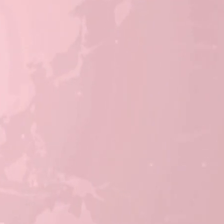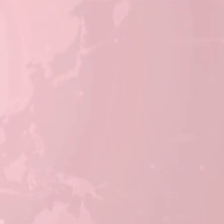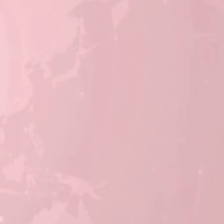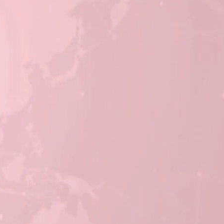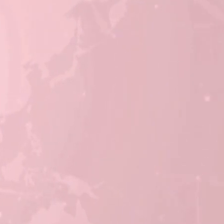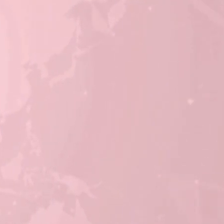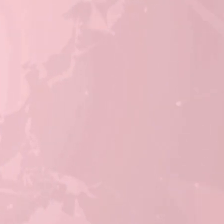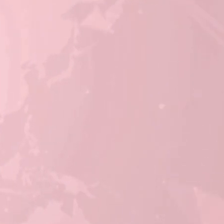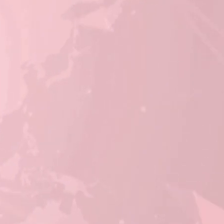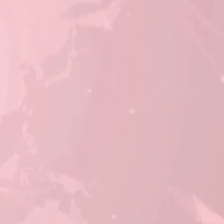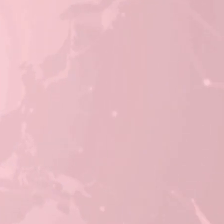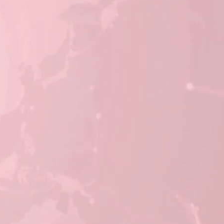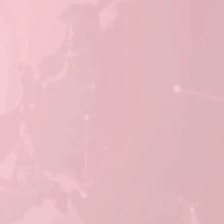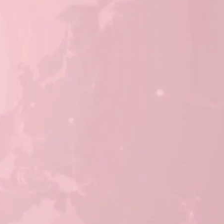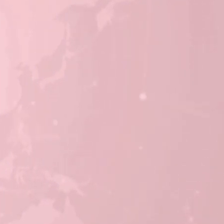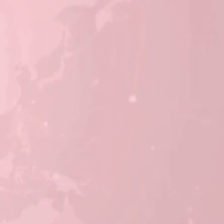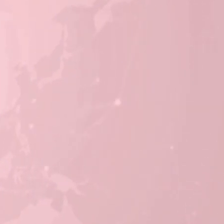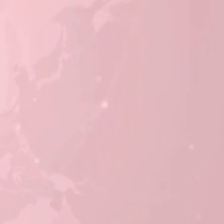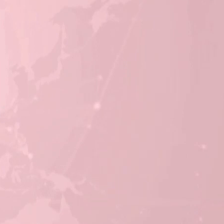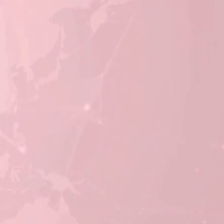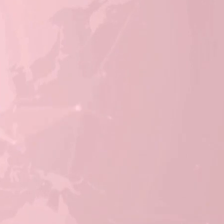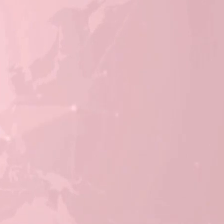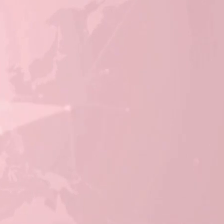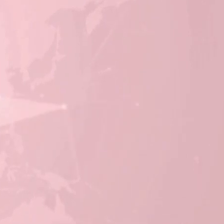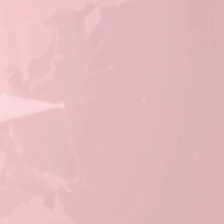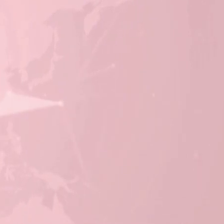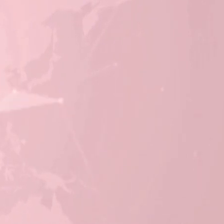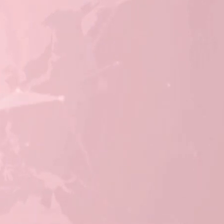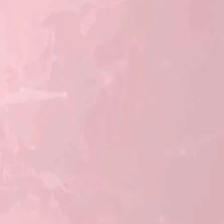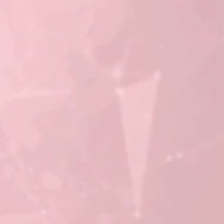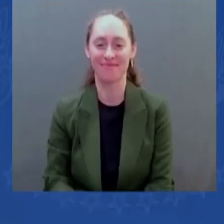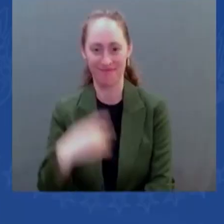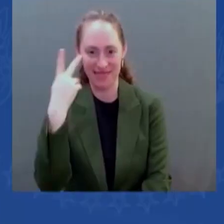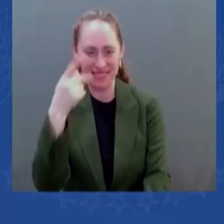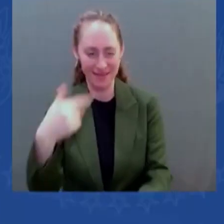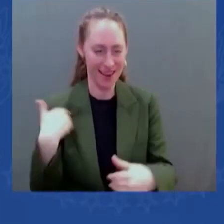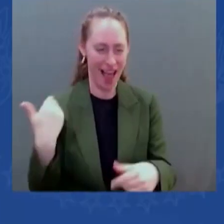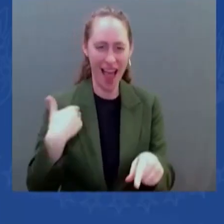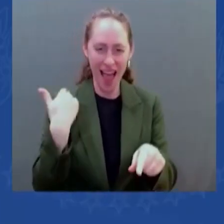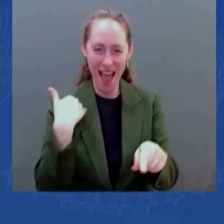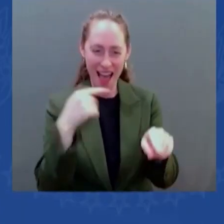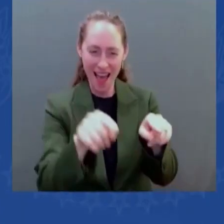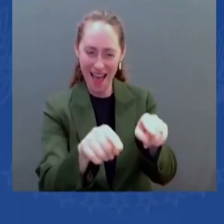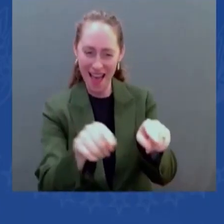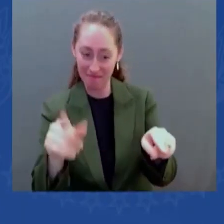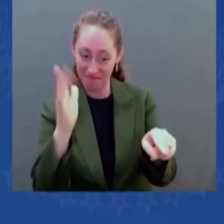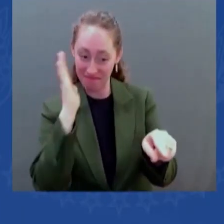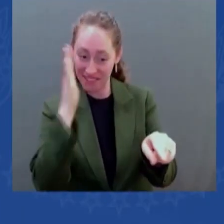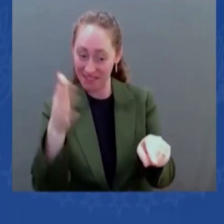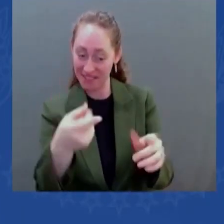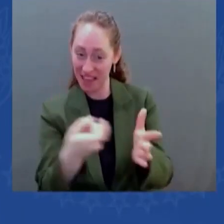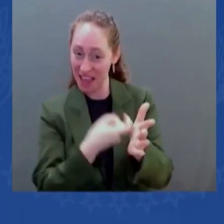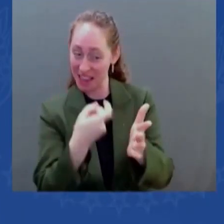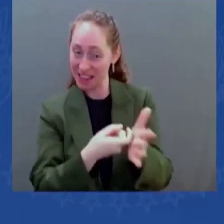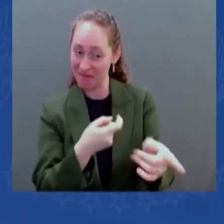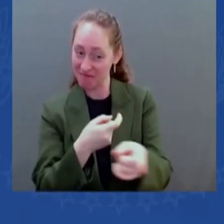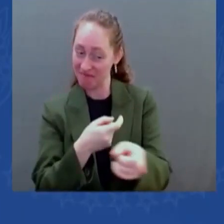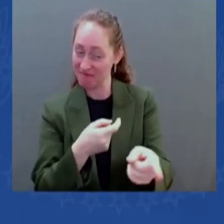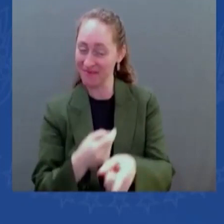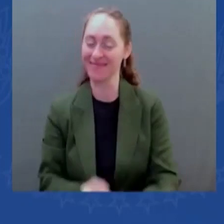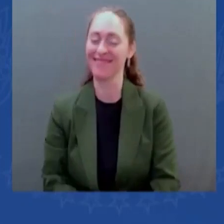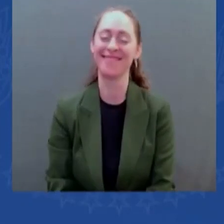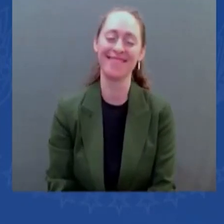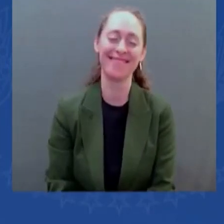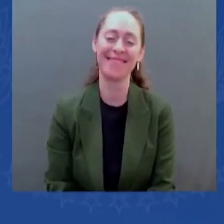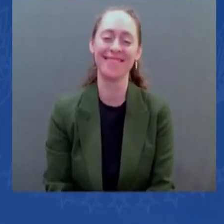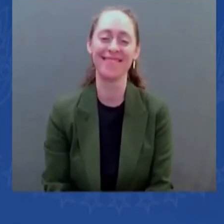of 75 more, who mostly committed nonviolent drug crimes. Additionally, the Biden administration will allocate